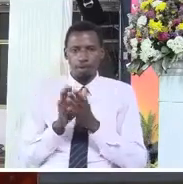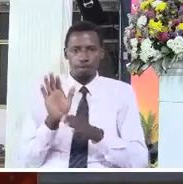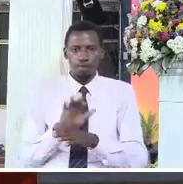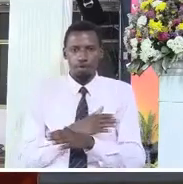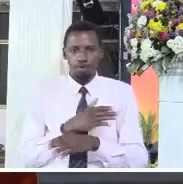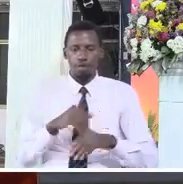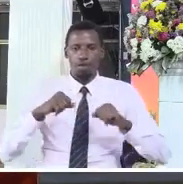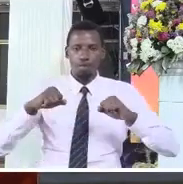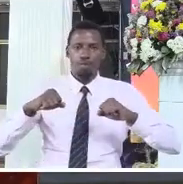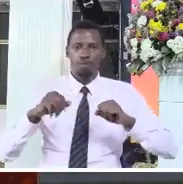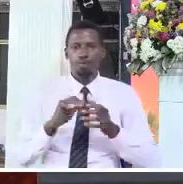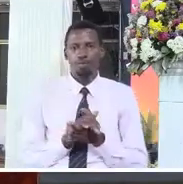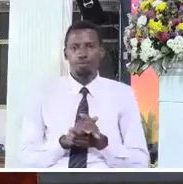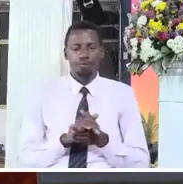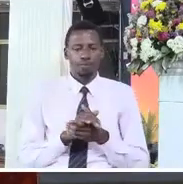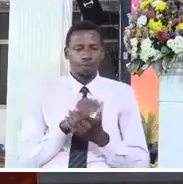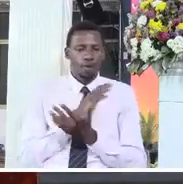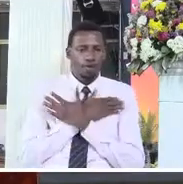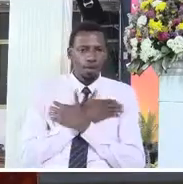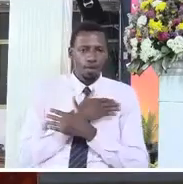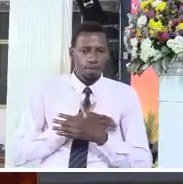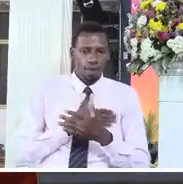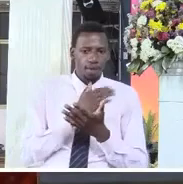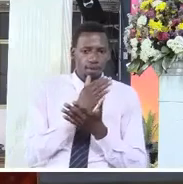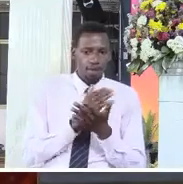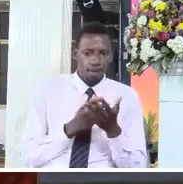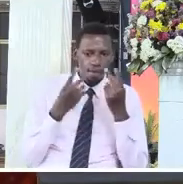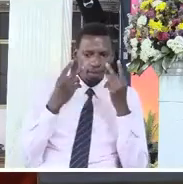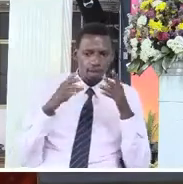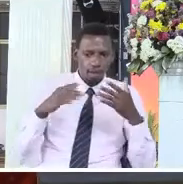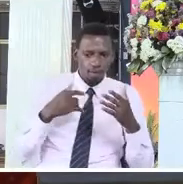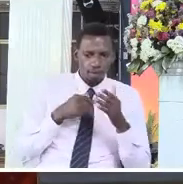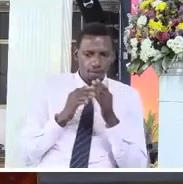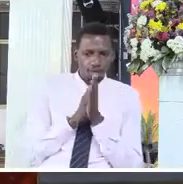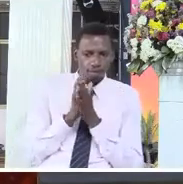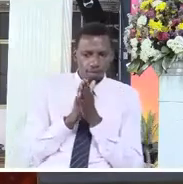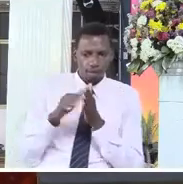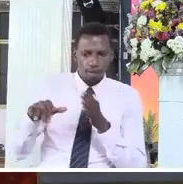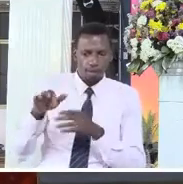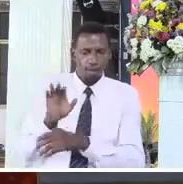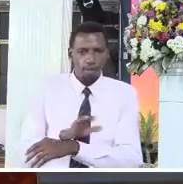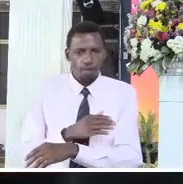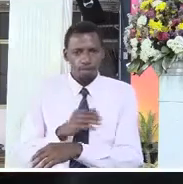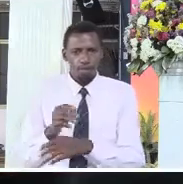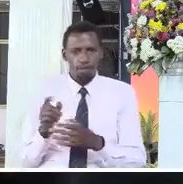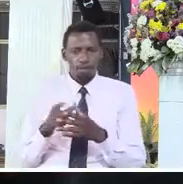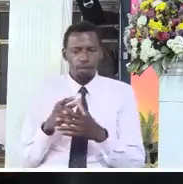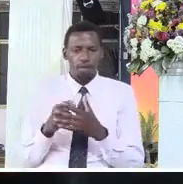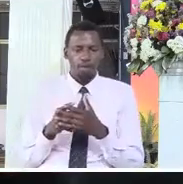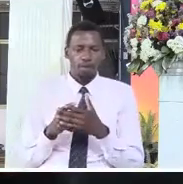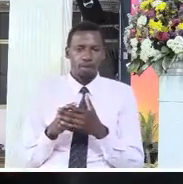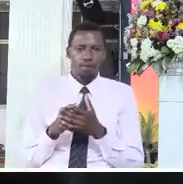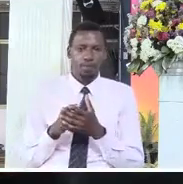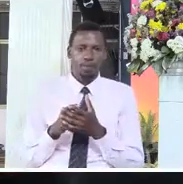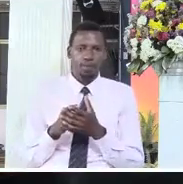just saw, some of my friends just saw how interested I was in music and all that stuff. And so